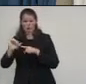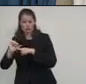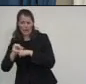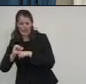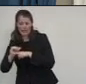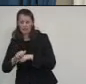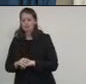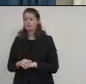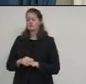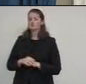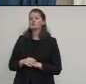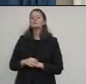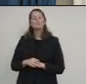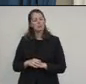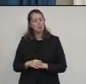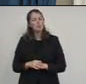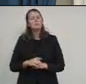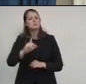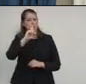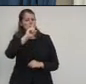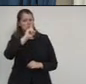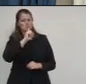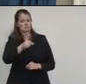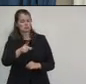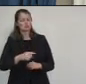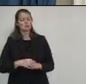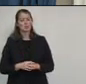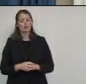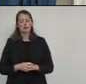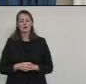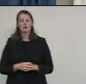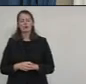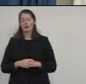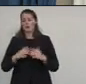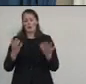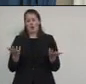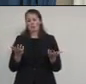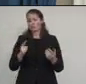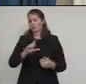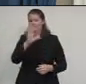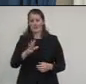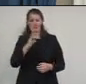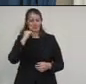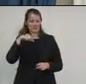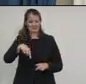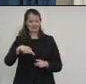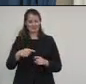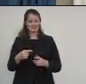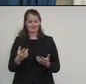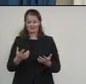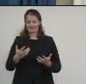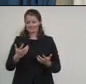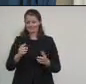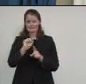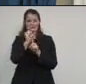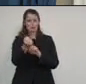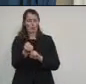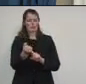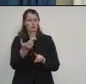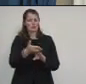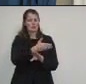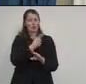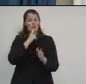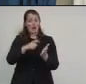safety. How do you reconcile those fears as businesses reopen, and what recourse those individual employees have about